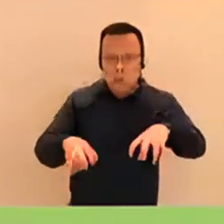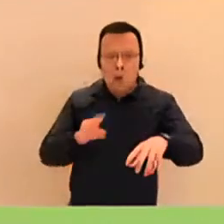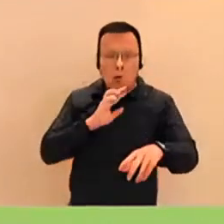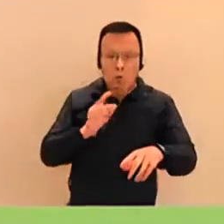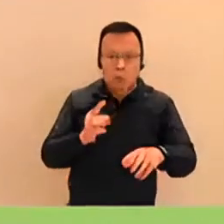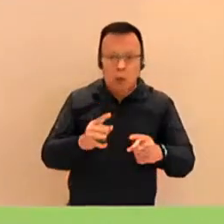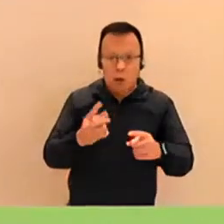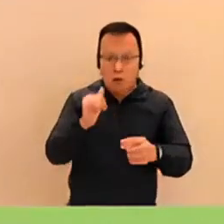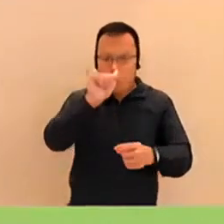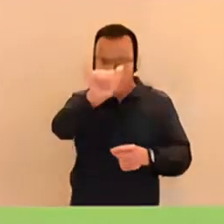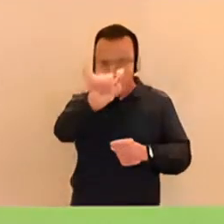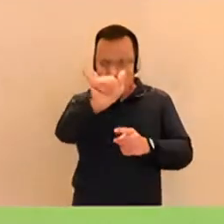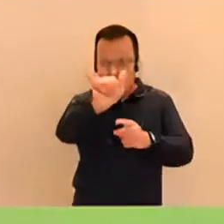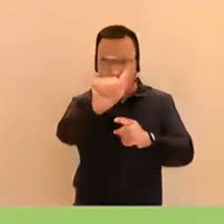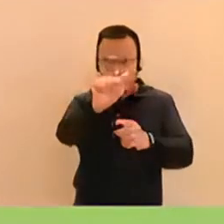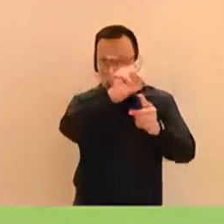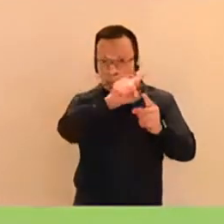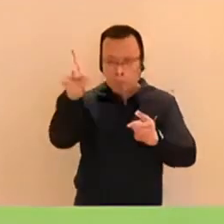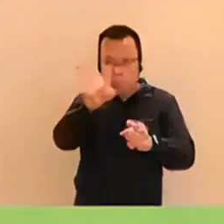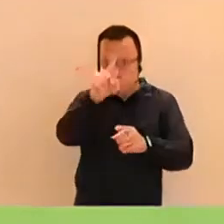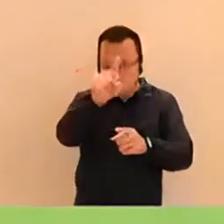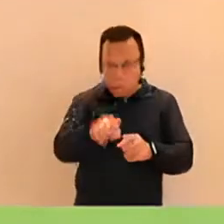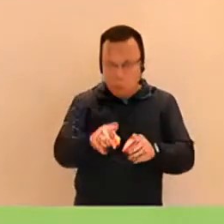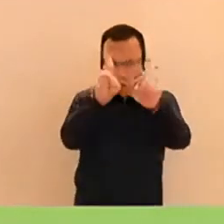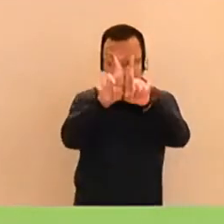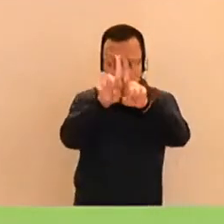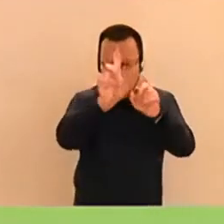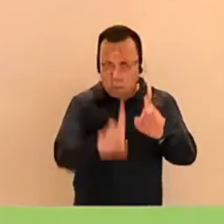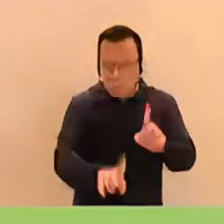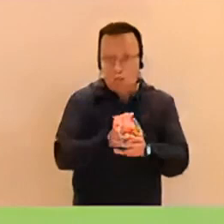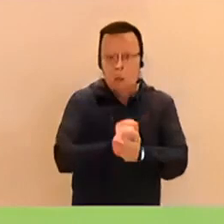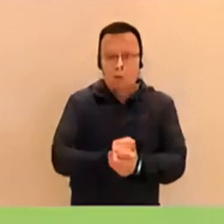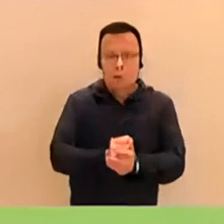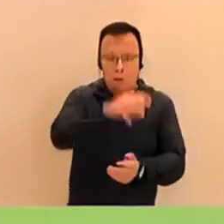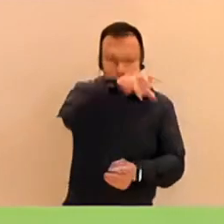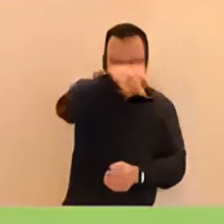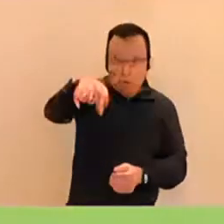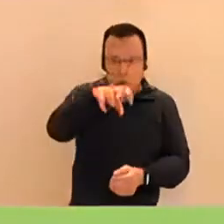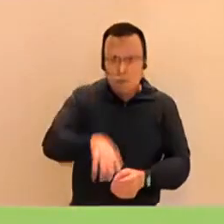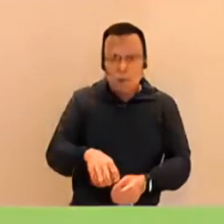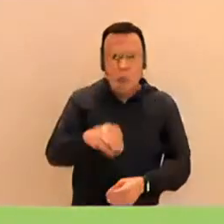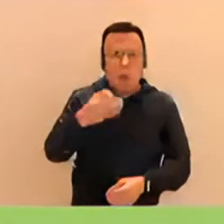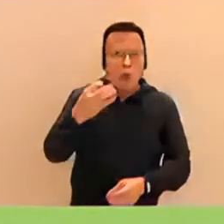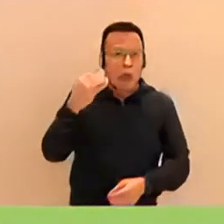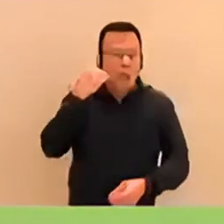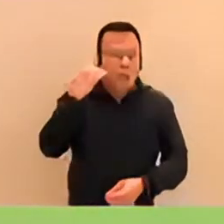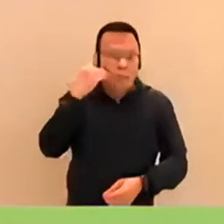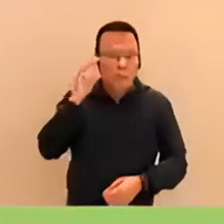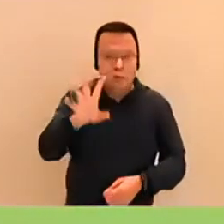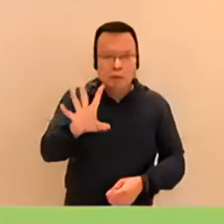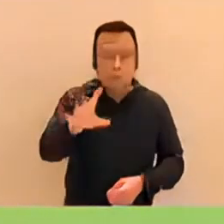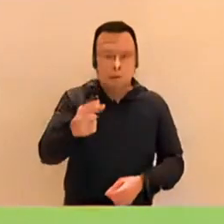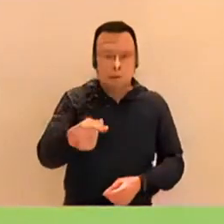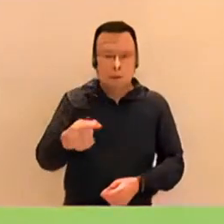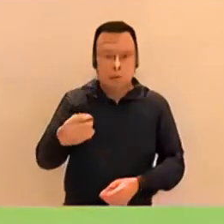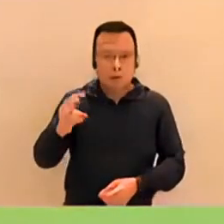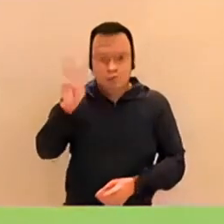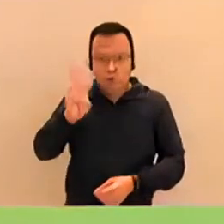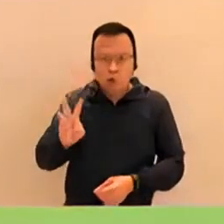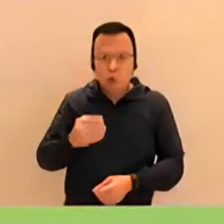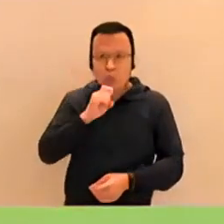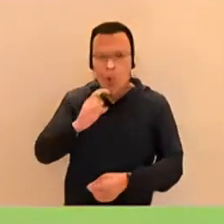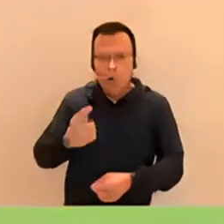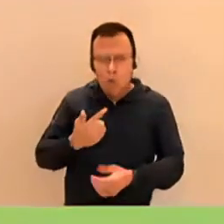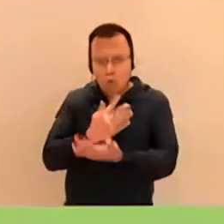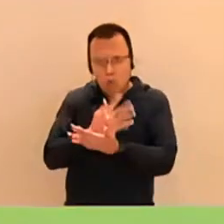the islands. Now, these blue-green water corridors serve multiple purposes. First, it is needed